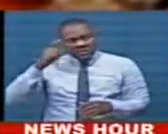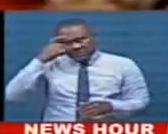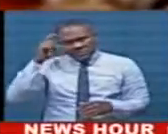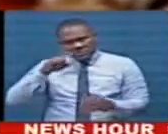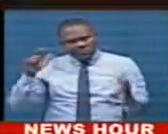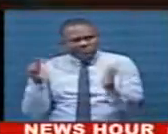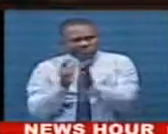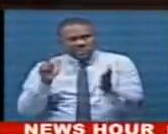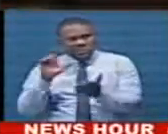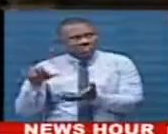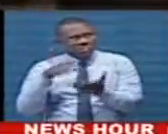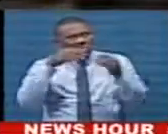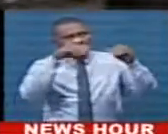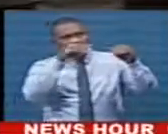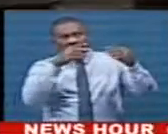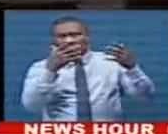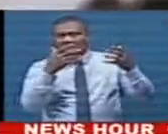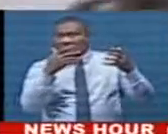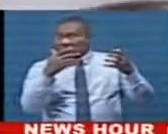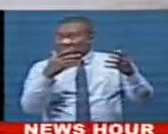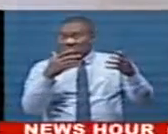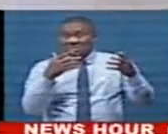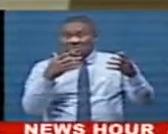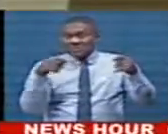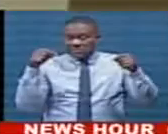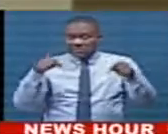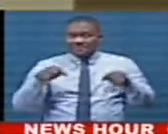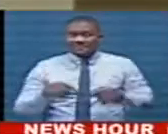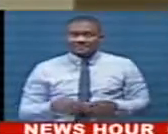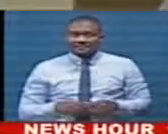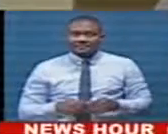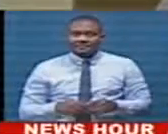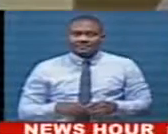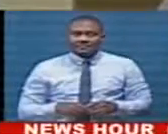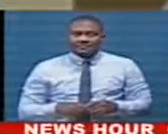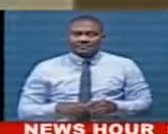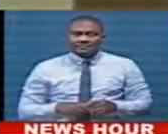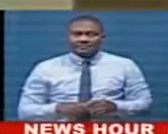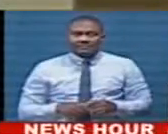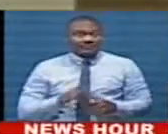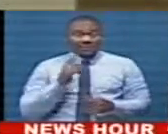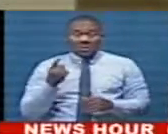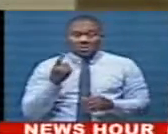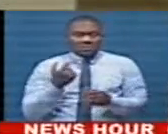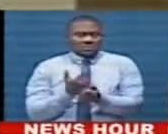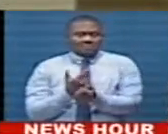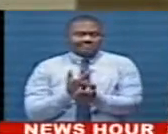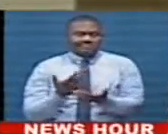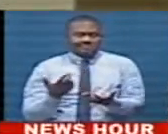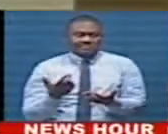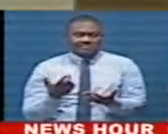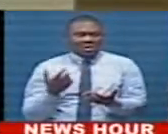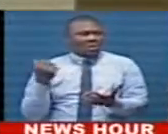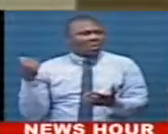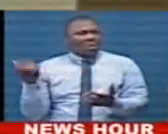or introduce prudent measures to ensure Ghana benefits adequately. It is only in Ghana, among the entire cashew